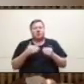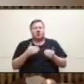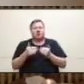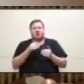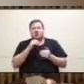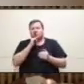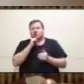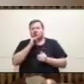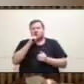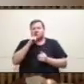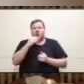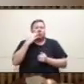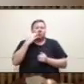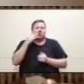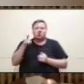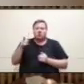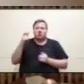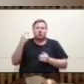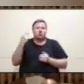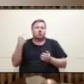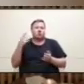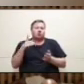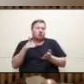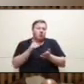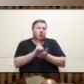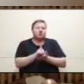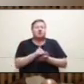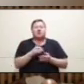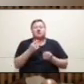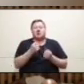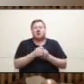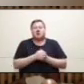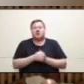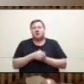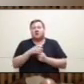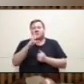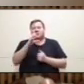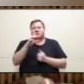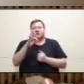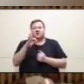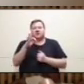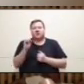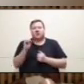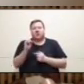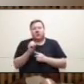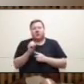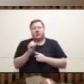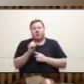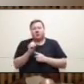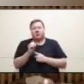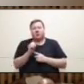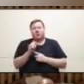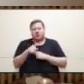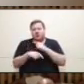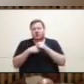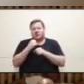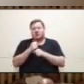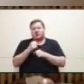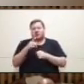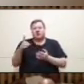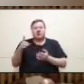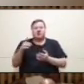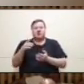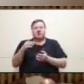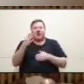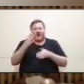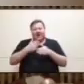deposited money. The CFO has already alluded to the fact that Ngaka Modiri Molema is here, the people who deposited money to us towards the end of the